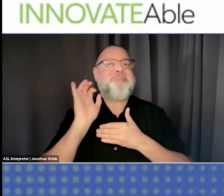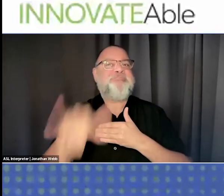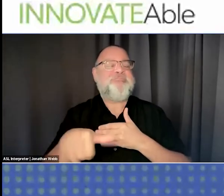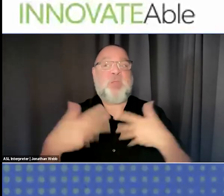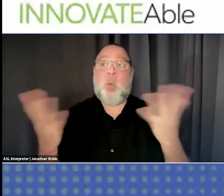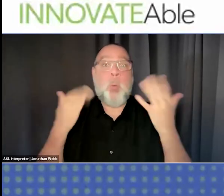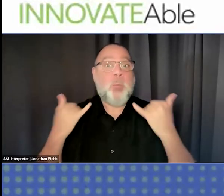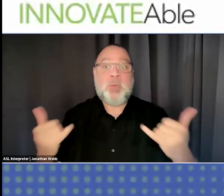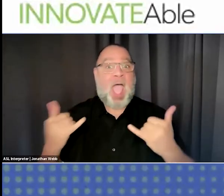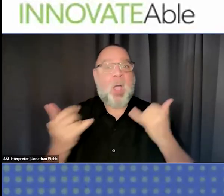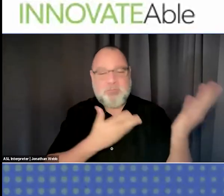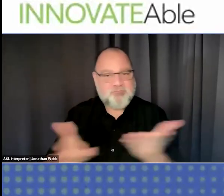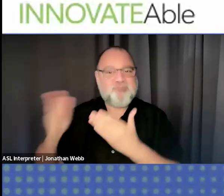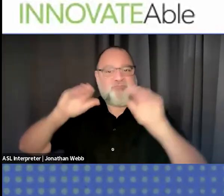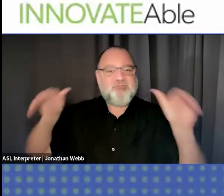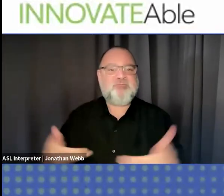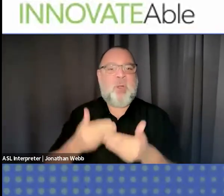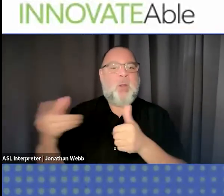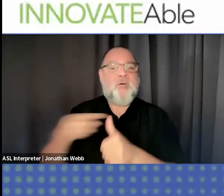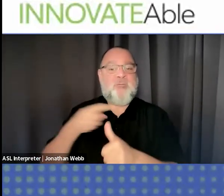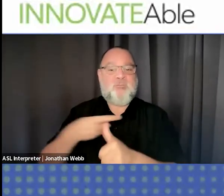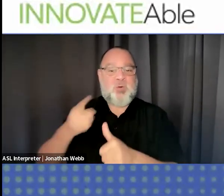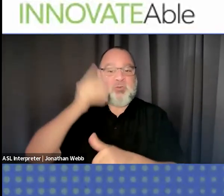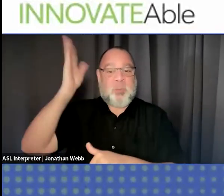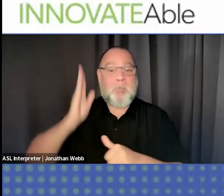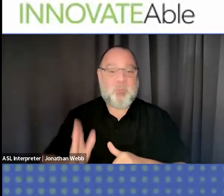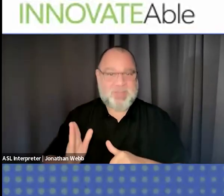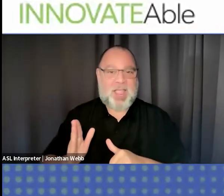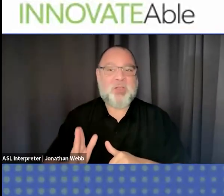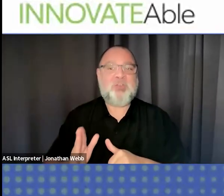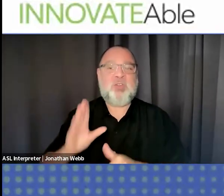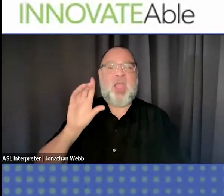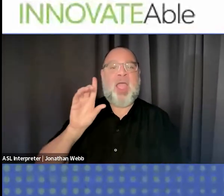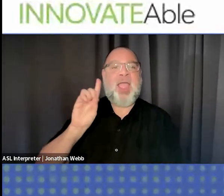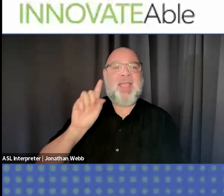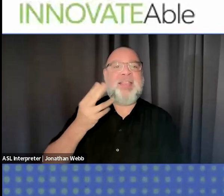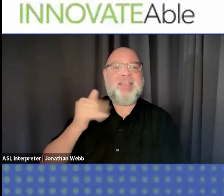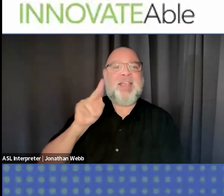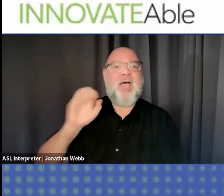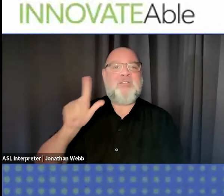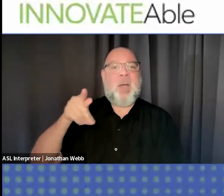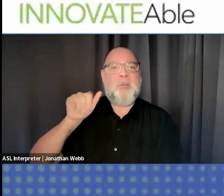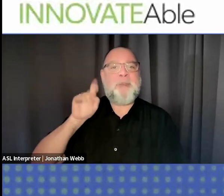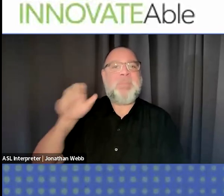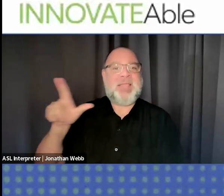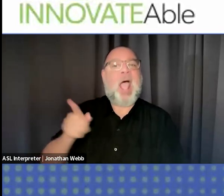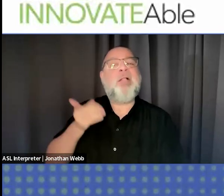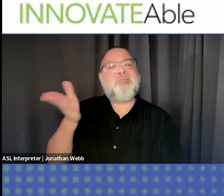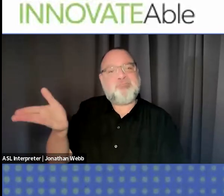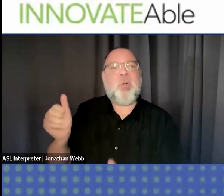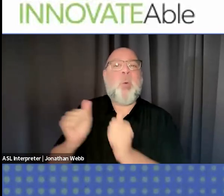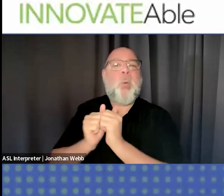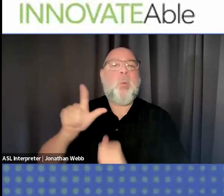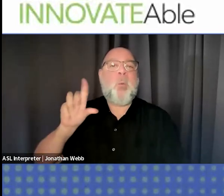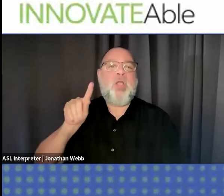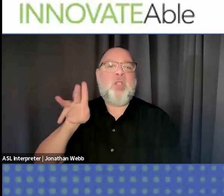with that, let's introduce our first presenter. This is Dhaval Patel, and he is with Lotus.